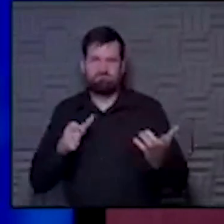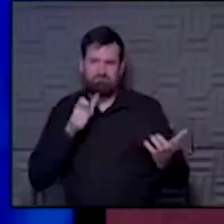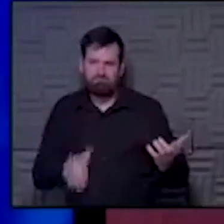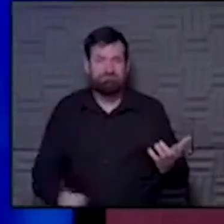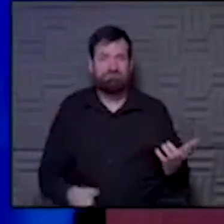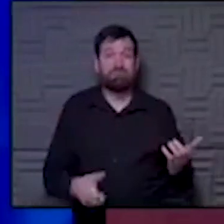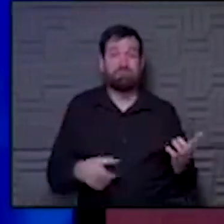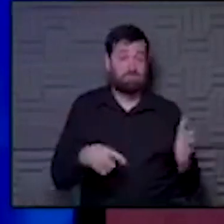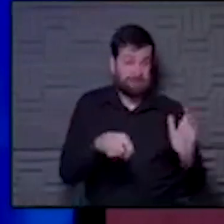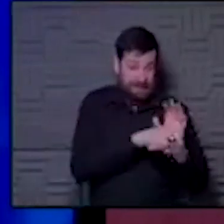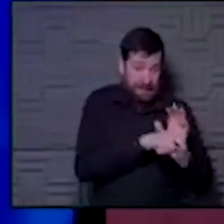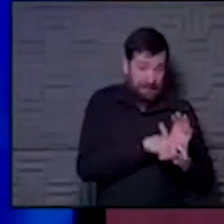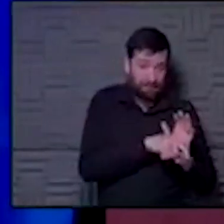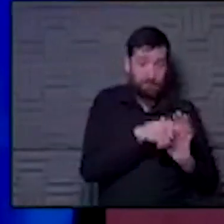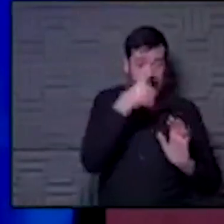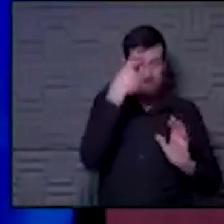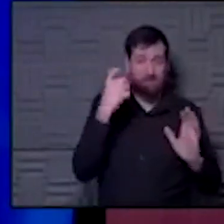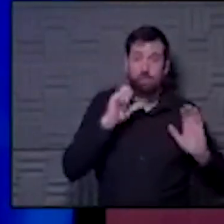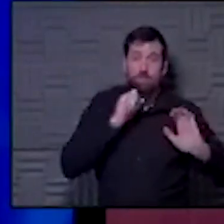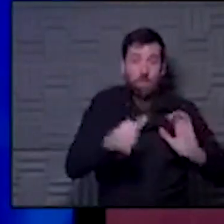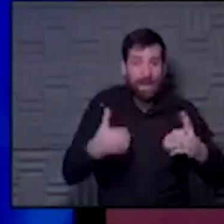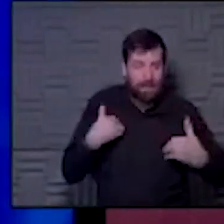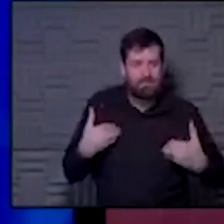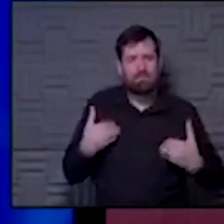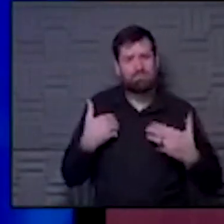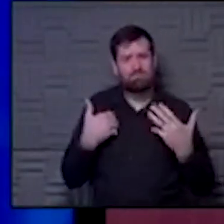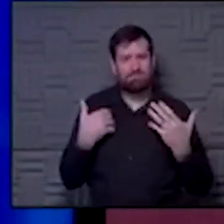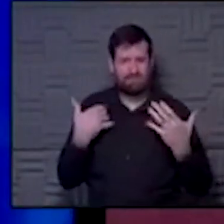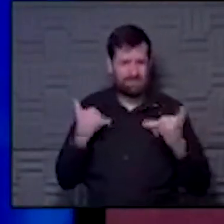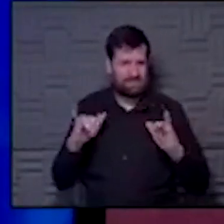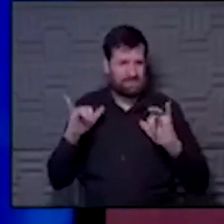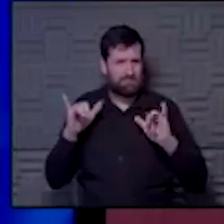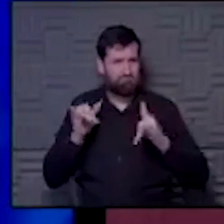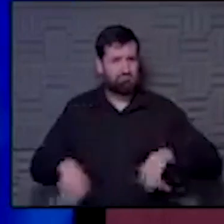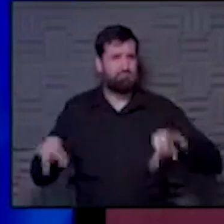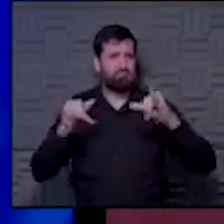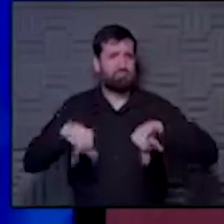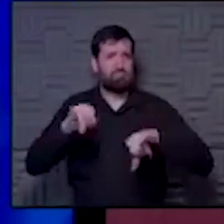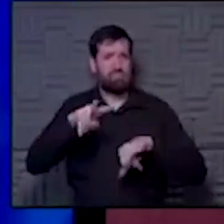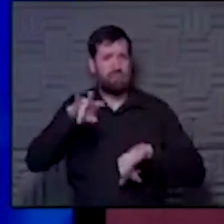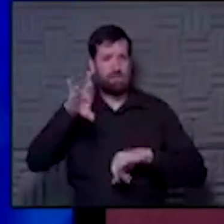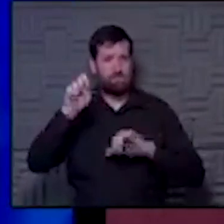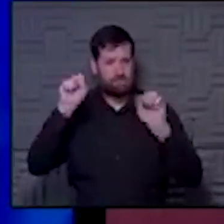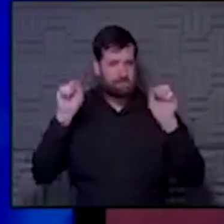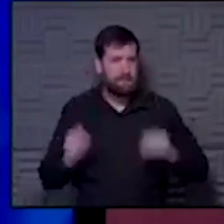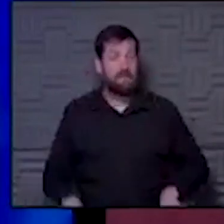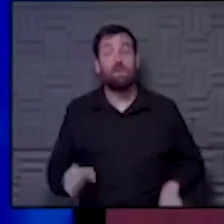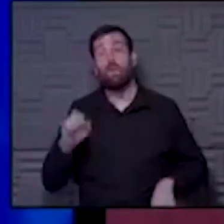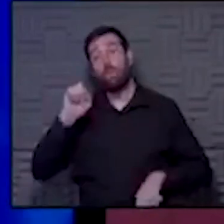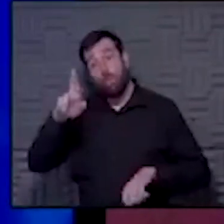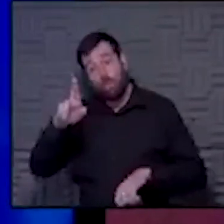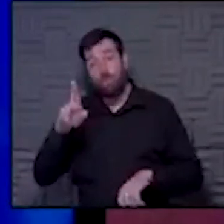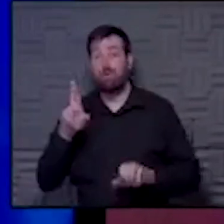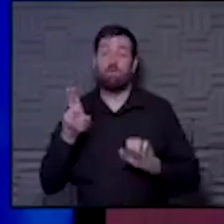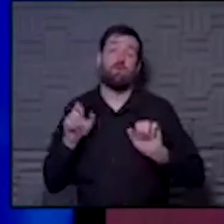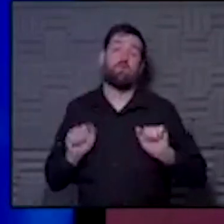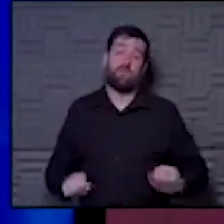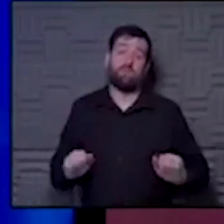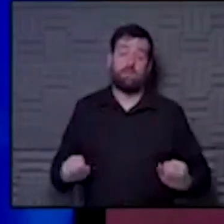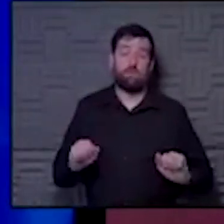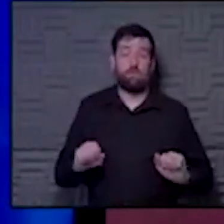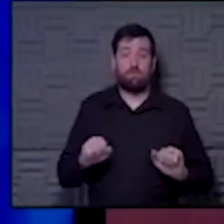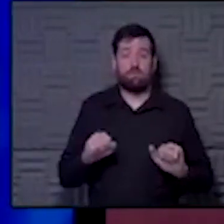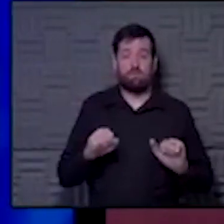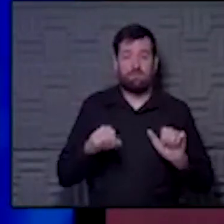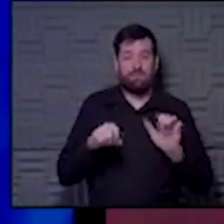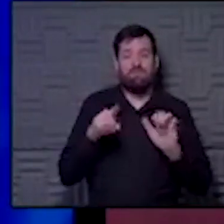the disease is pretty high. And remember, you can still get sick from other common viruses. Or there is a likelihood that the test